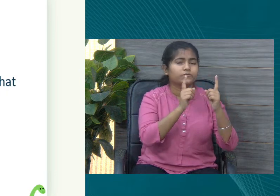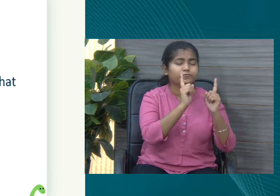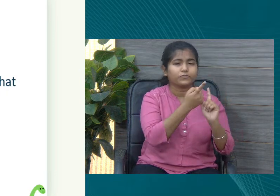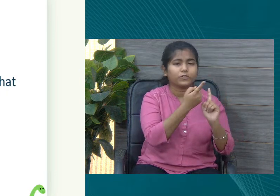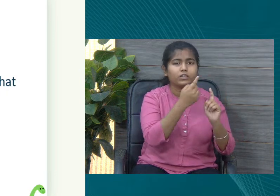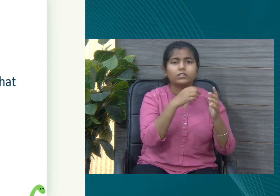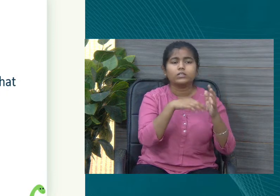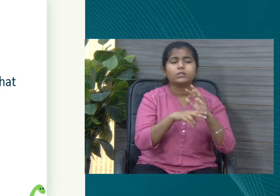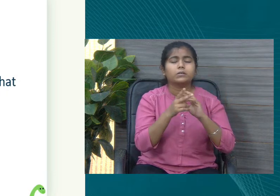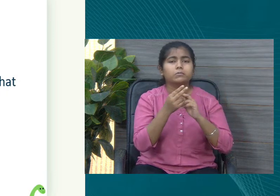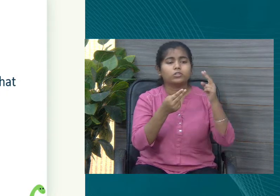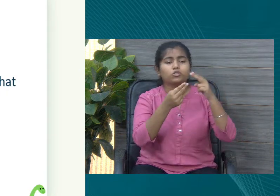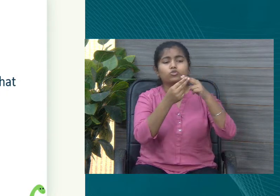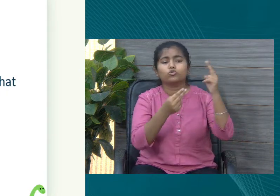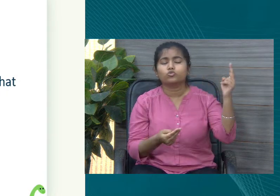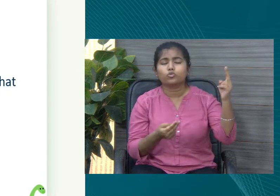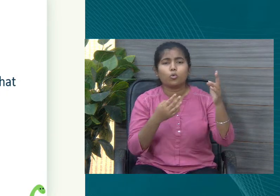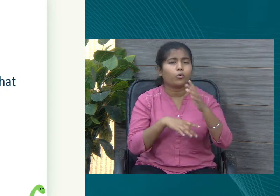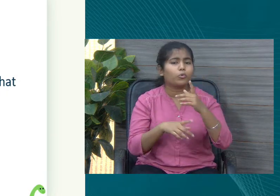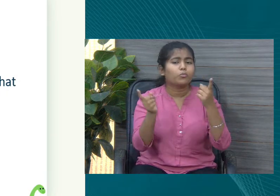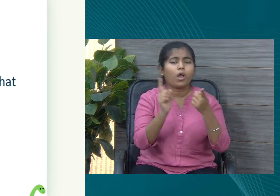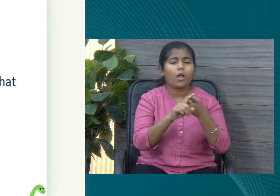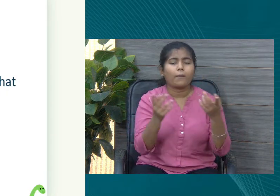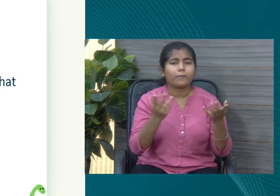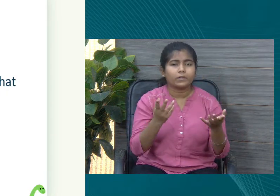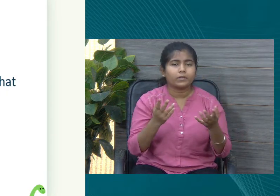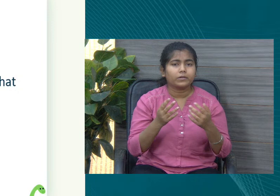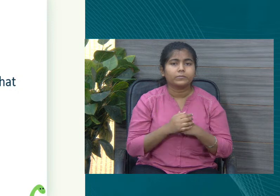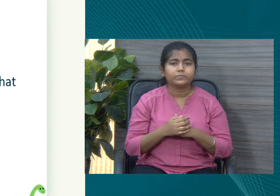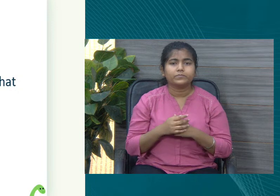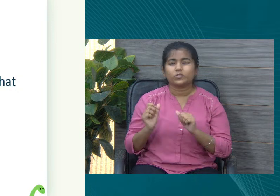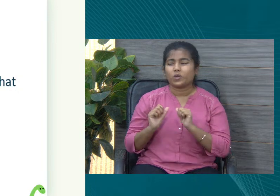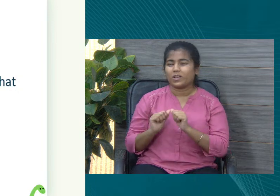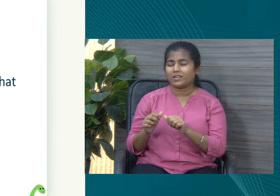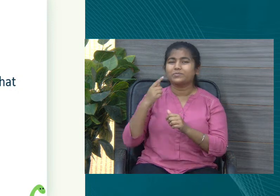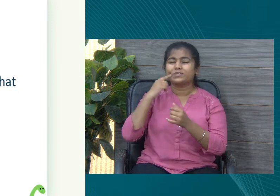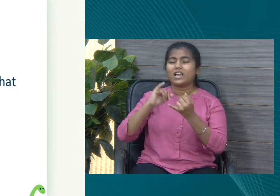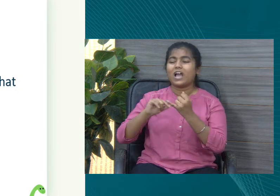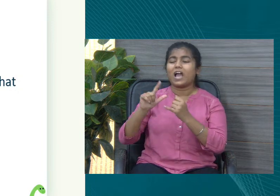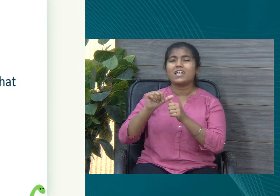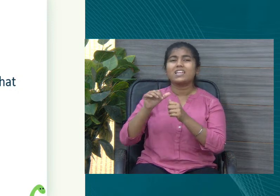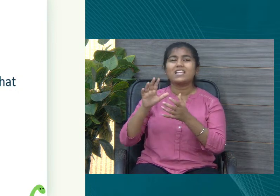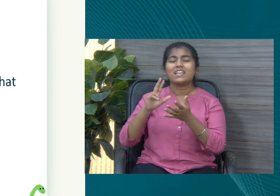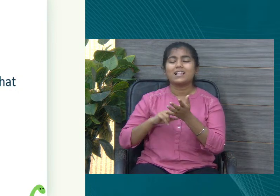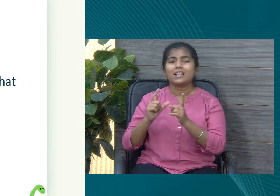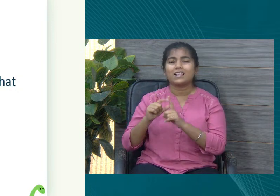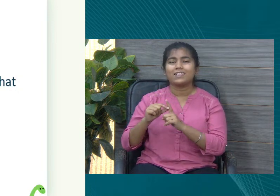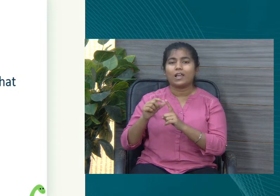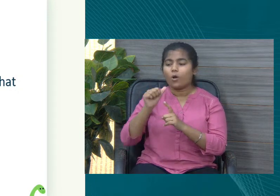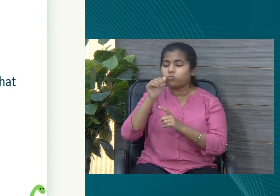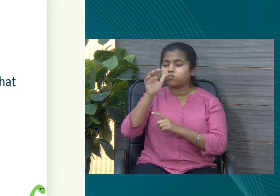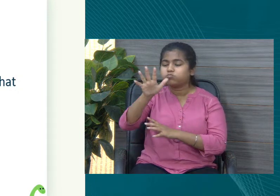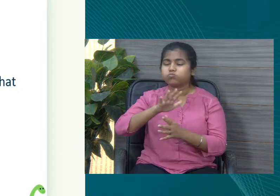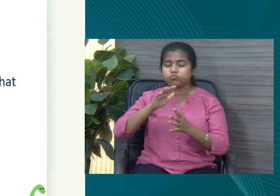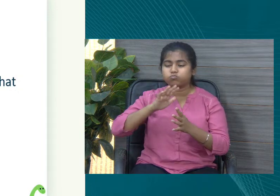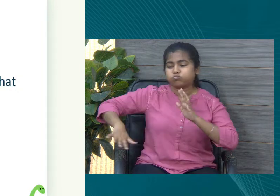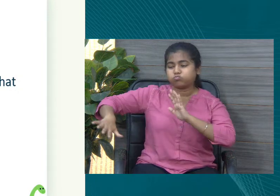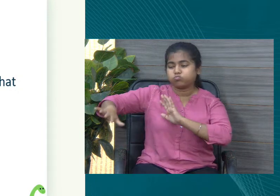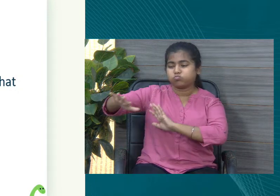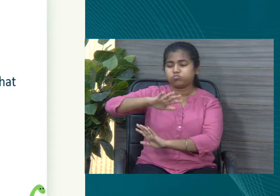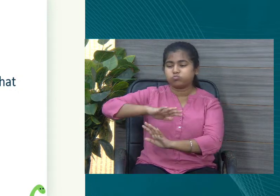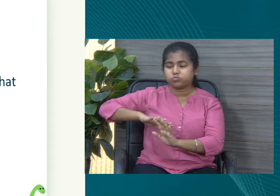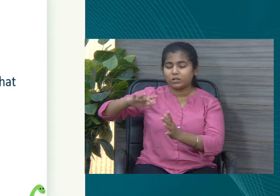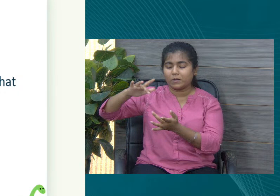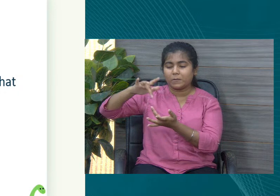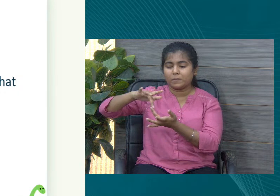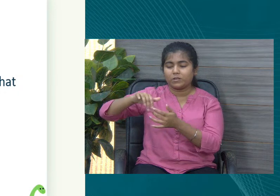the story taking place? It is taking place on an island. Yes. And there is one sentence in the